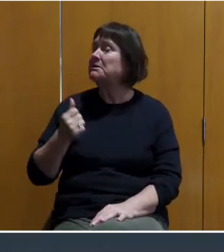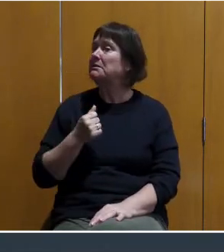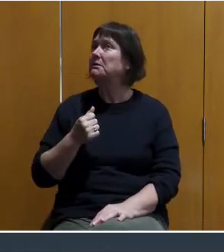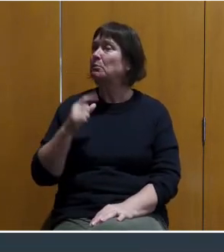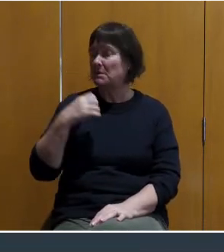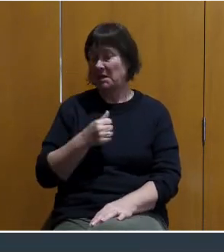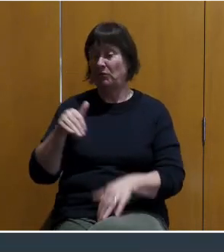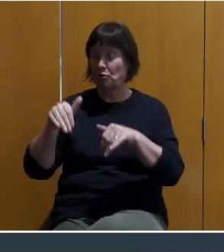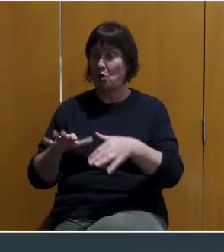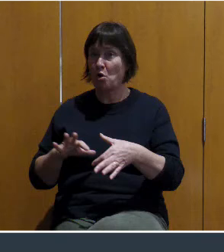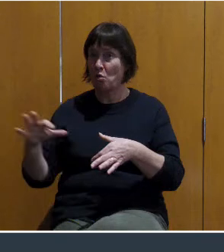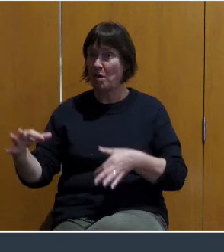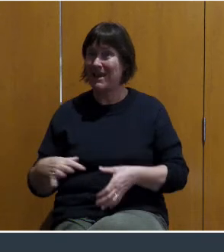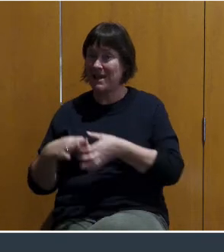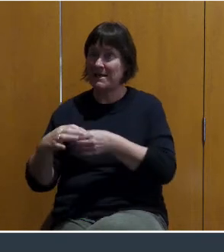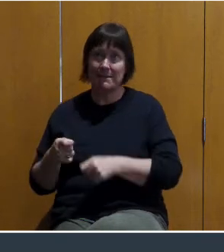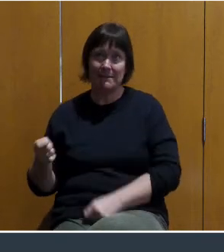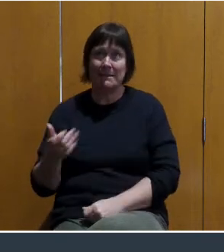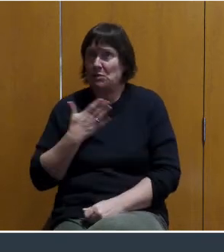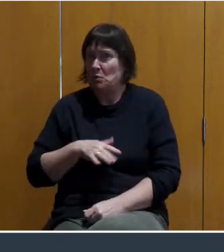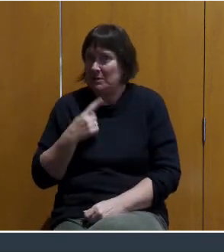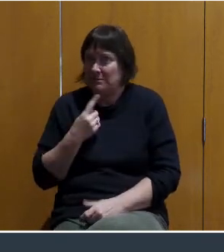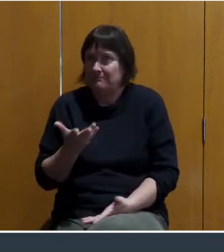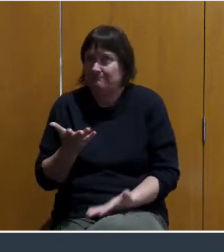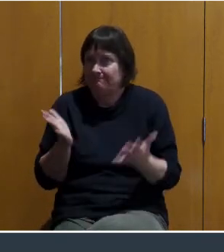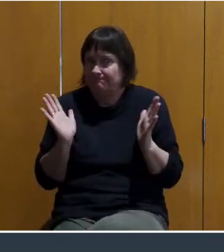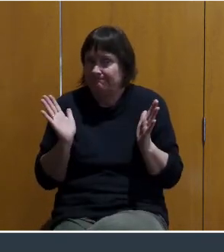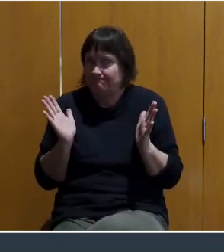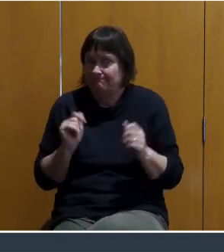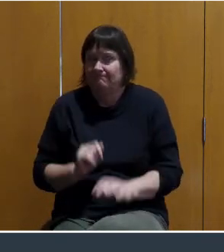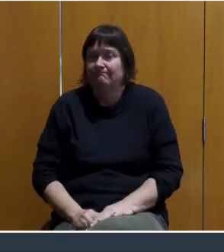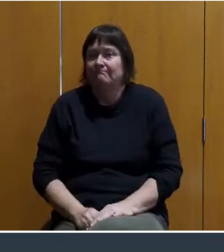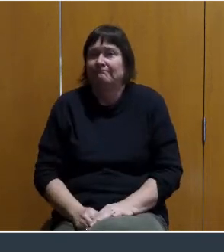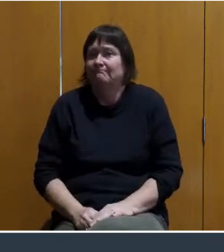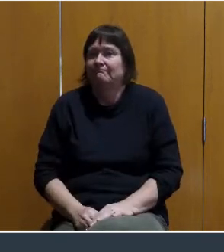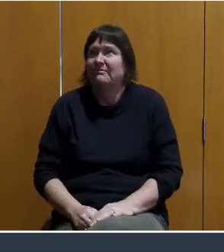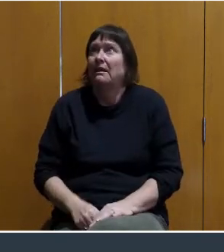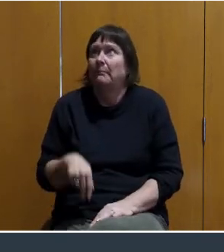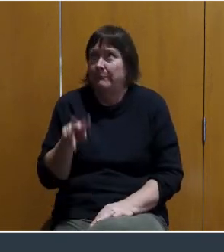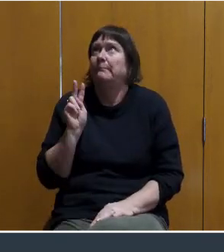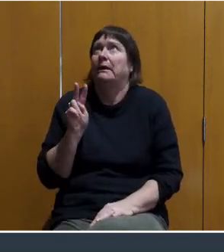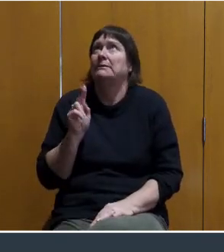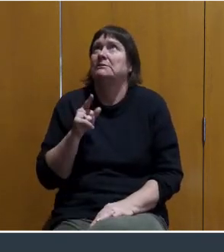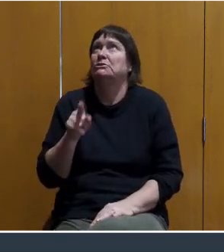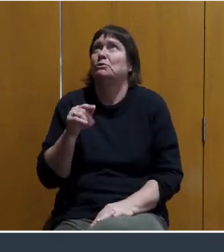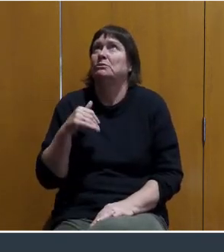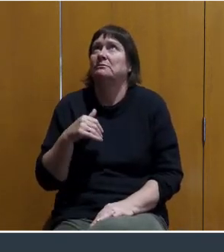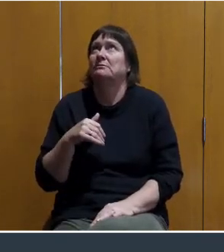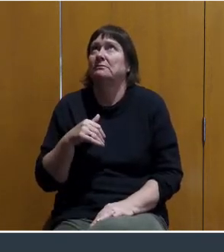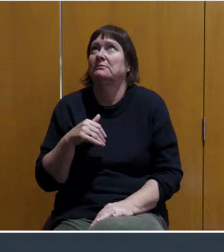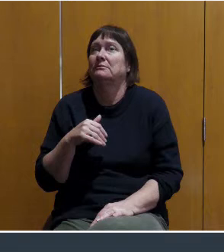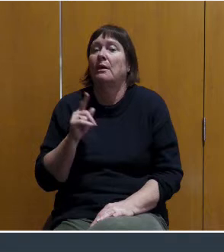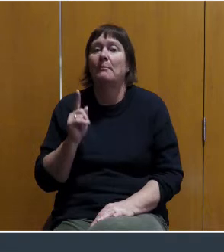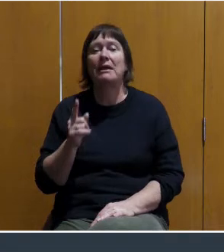lead. So I take advice from the gentleman that you had speaking to you first about it is